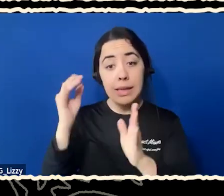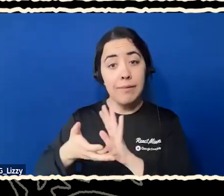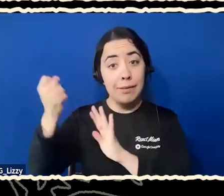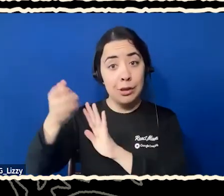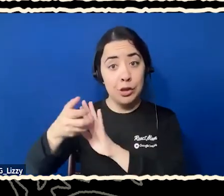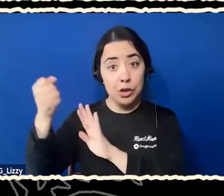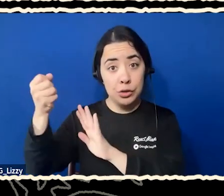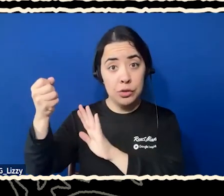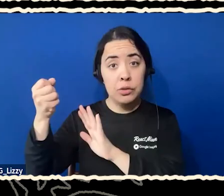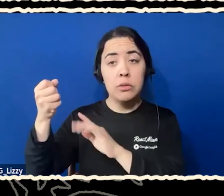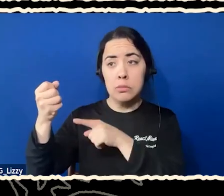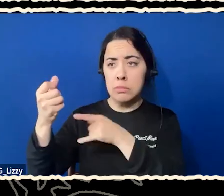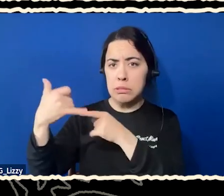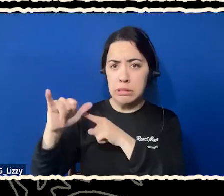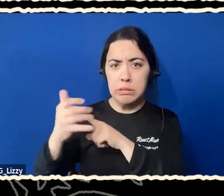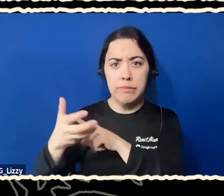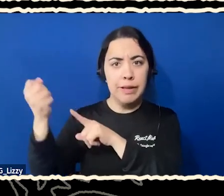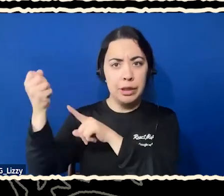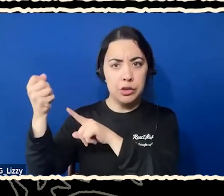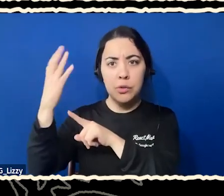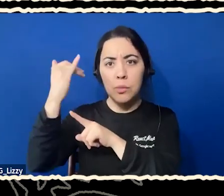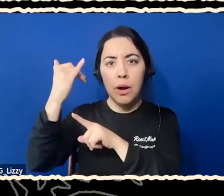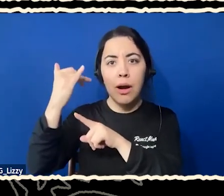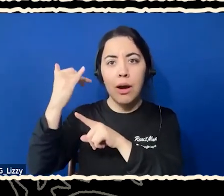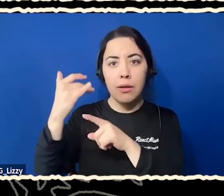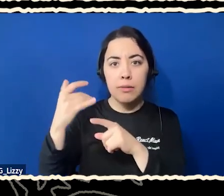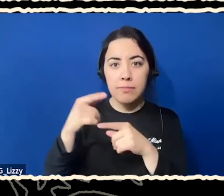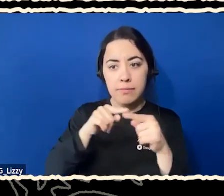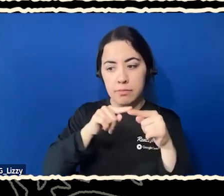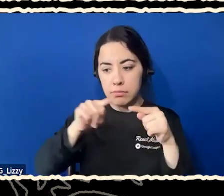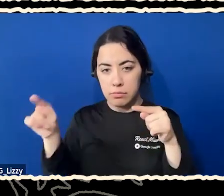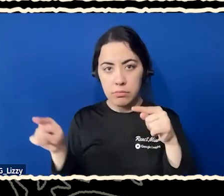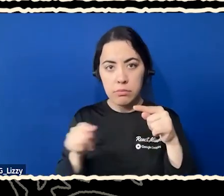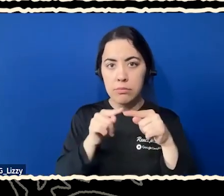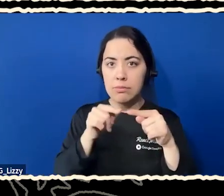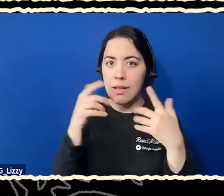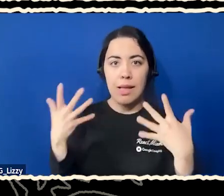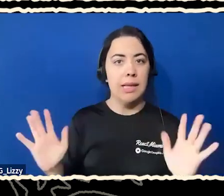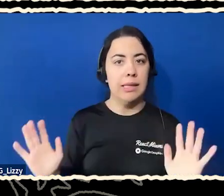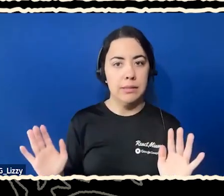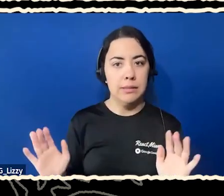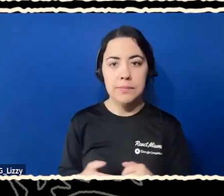fetching because the response stream has not ended yet, which makes sense.